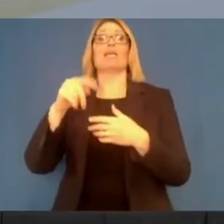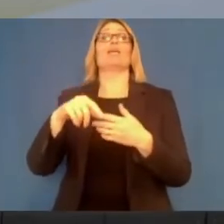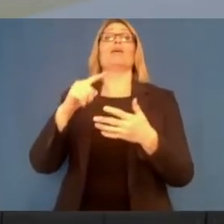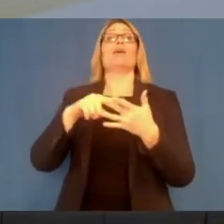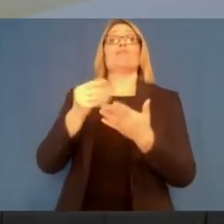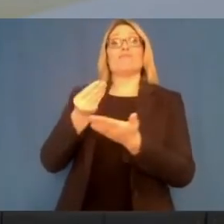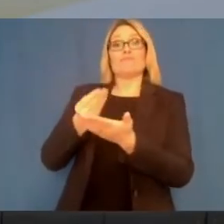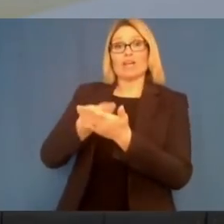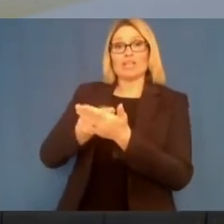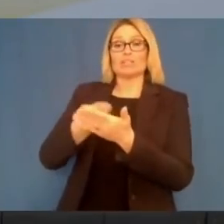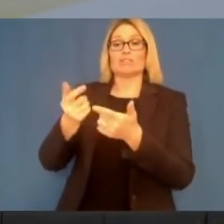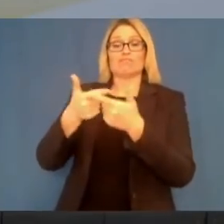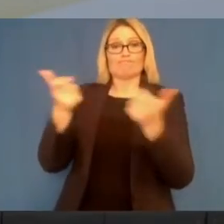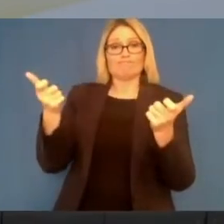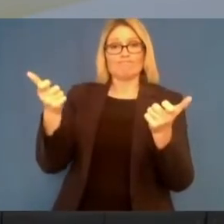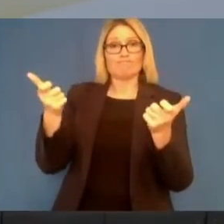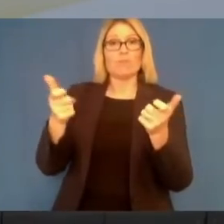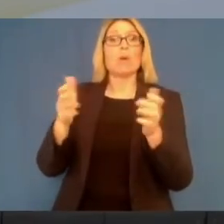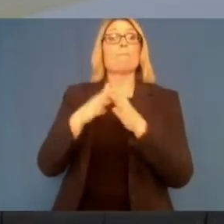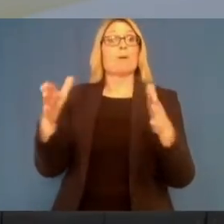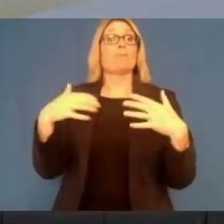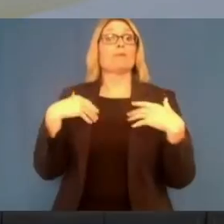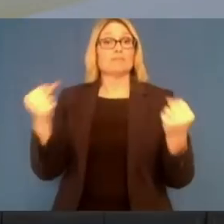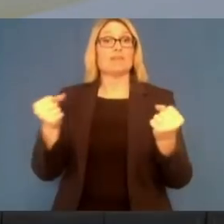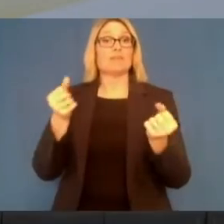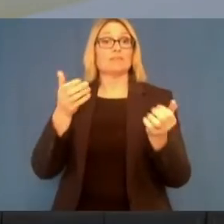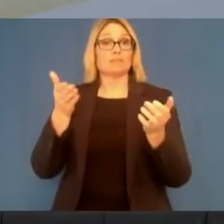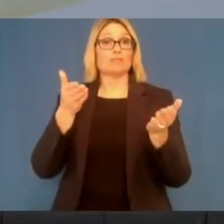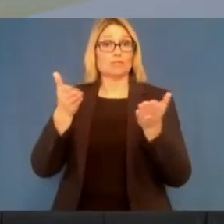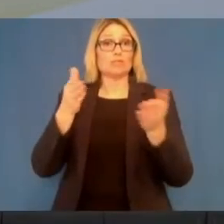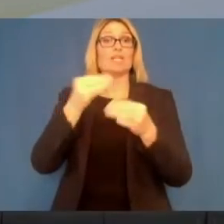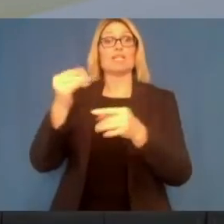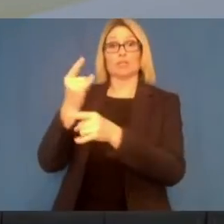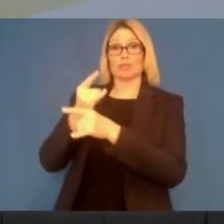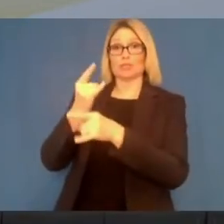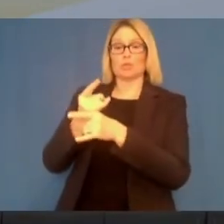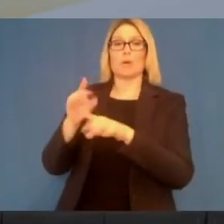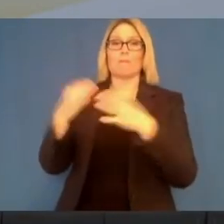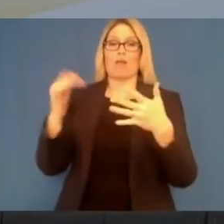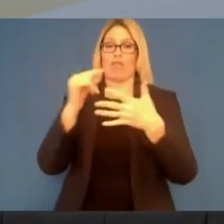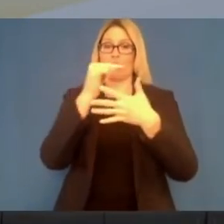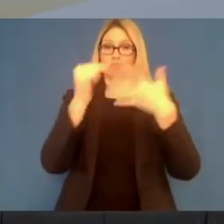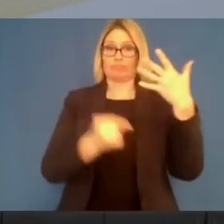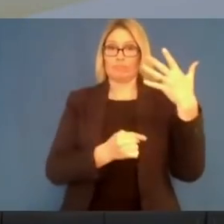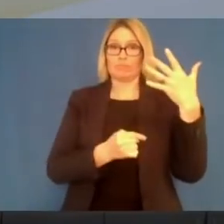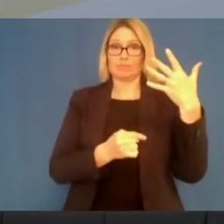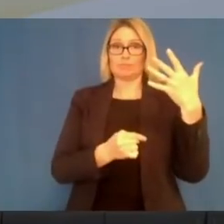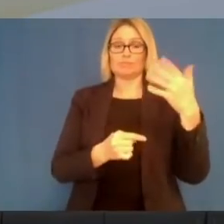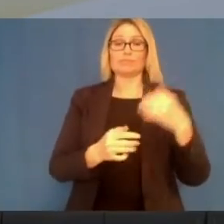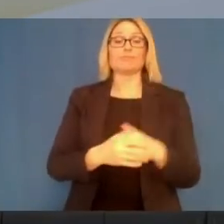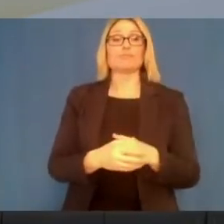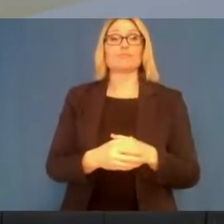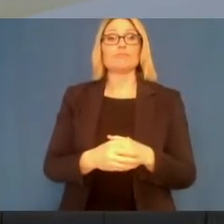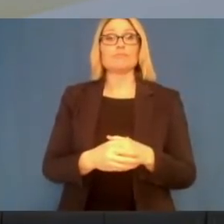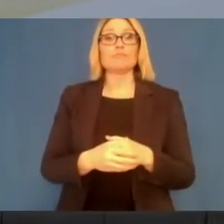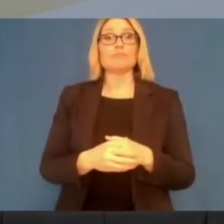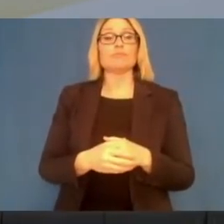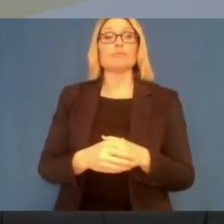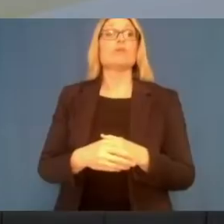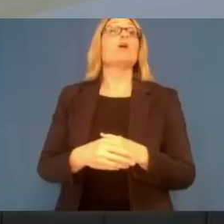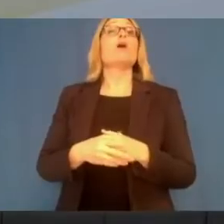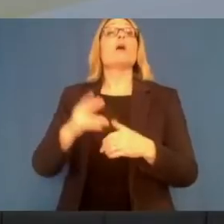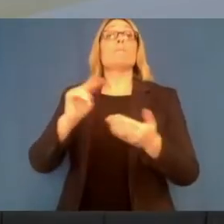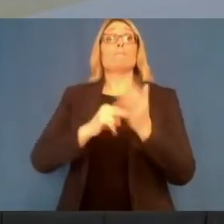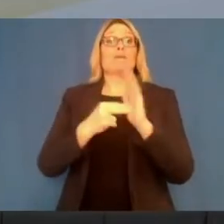financial institutions, public safety services, and liquor stores. For essential retail services, operation at 50%